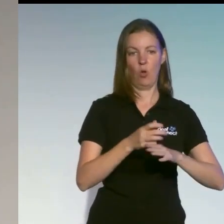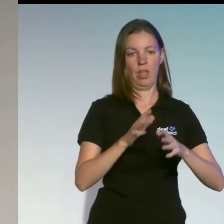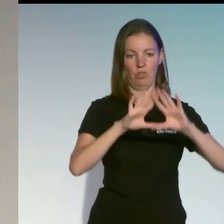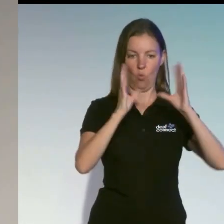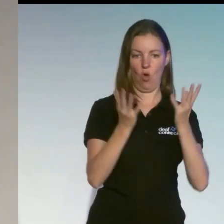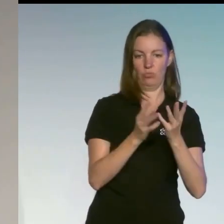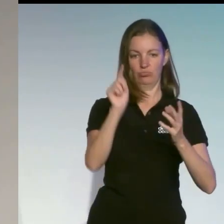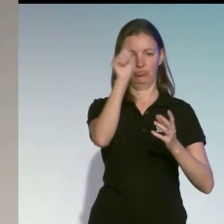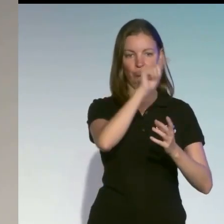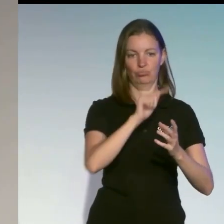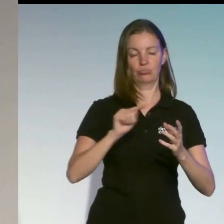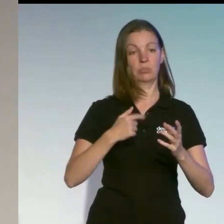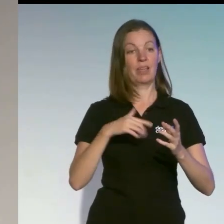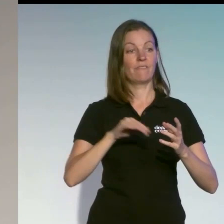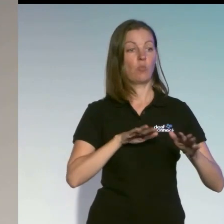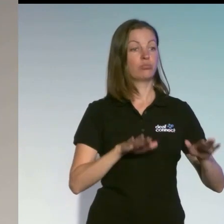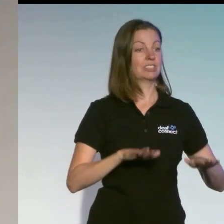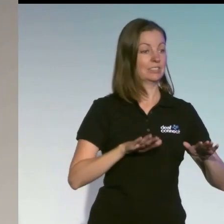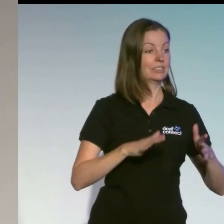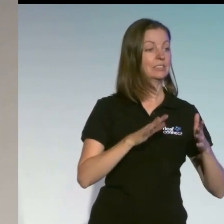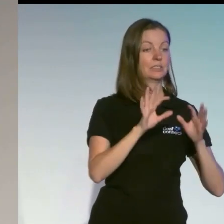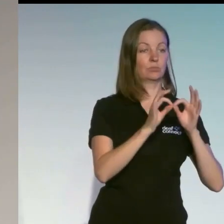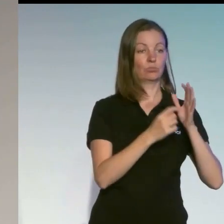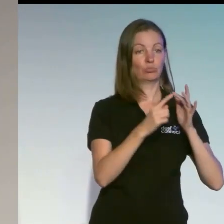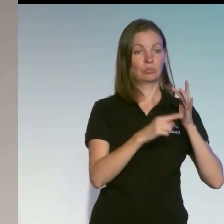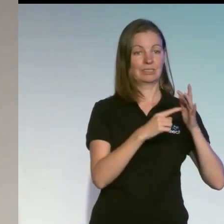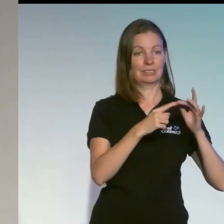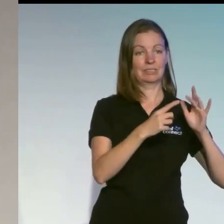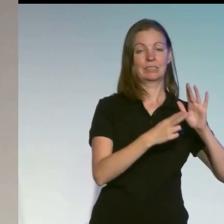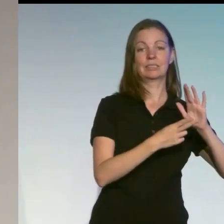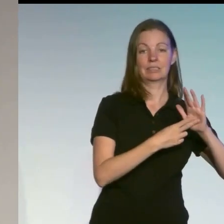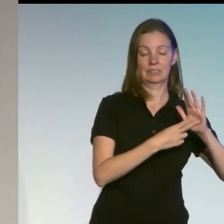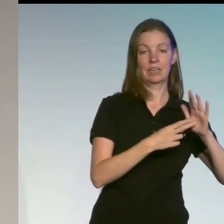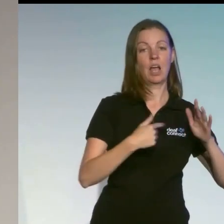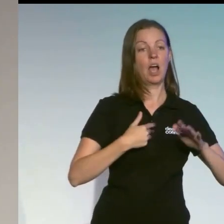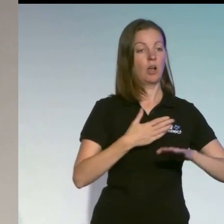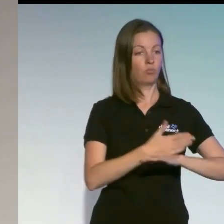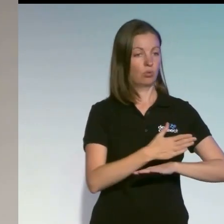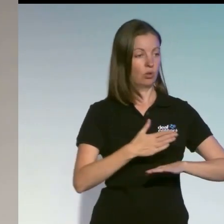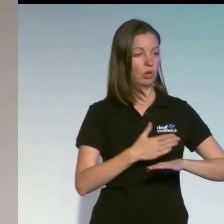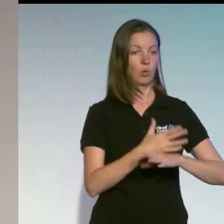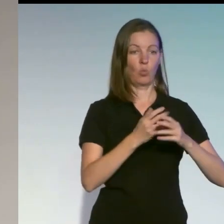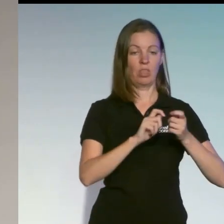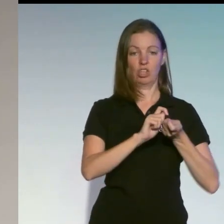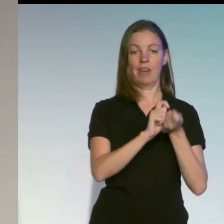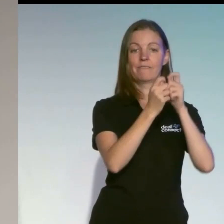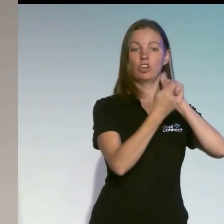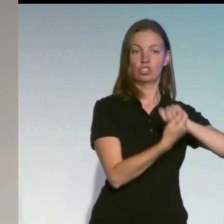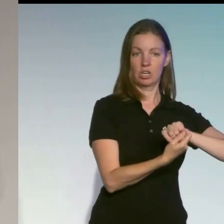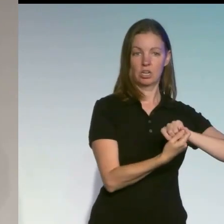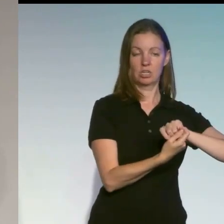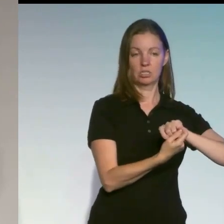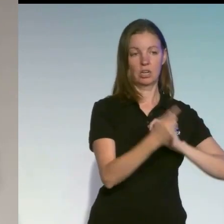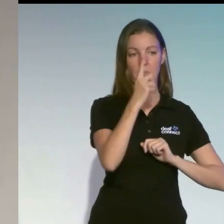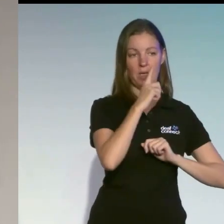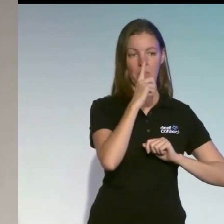might hear, and I chair the UK Ban Conversion Therapy Coalition in the UK. I've also worked with conversion